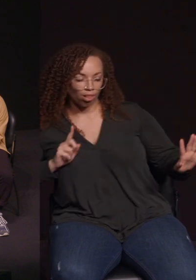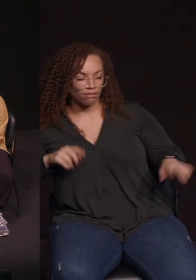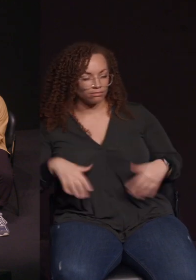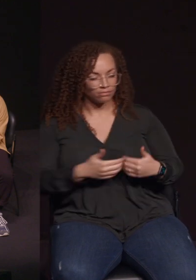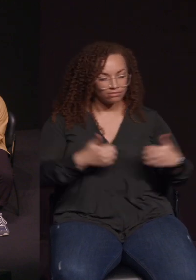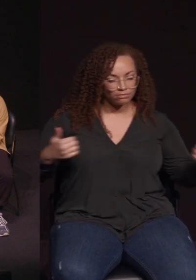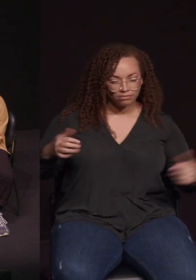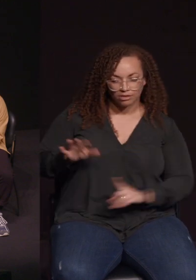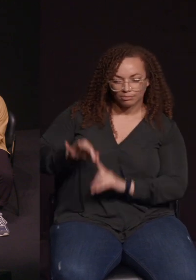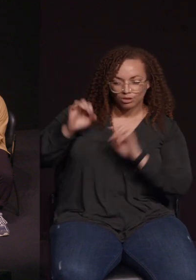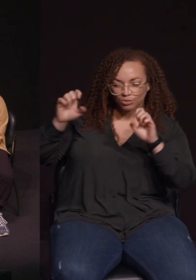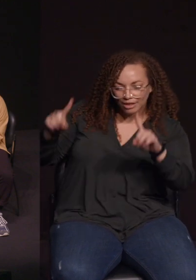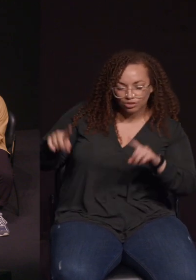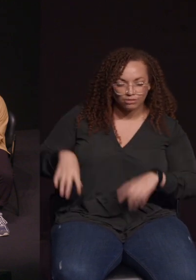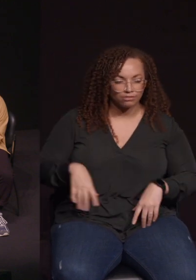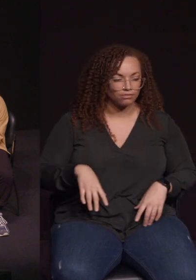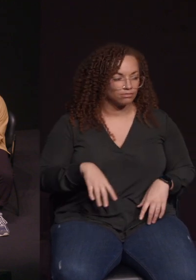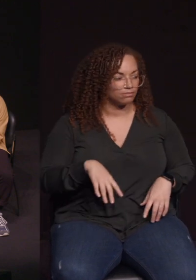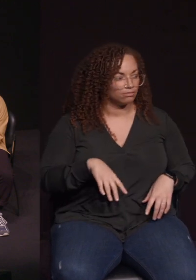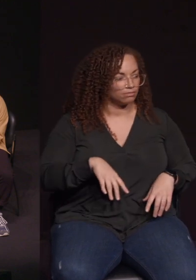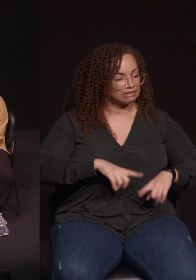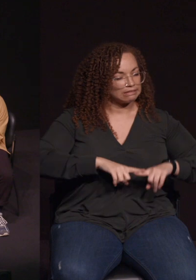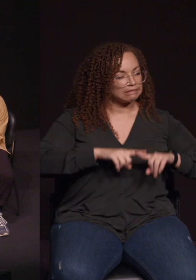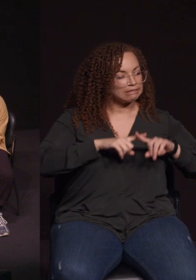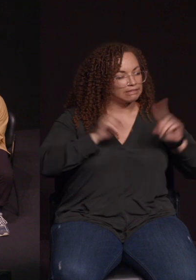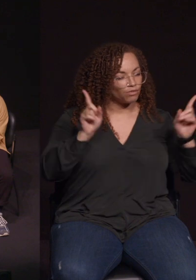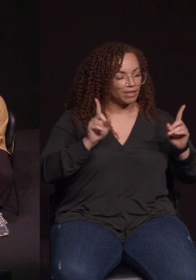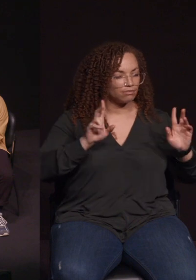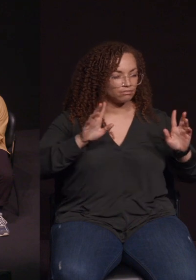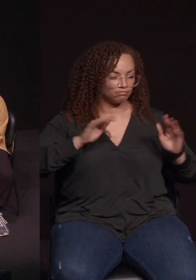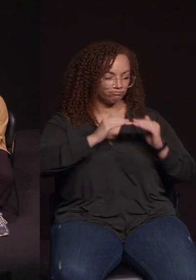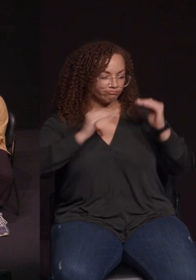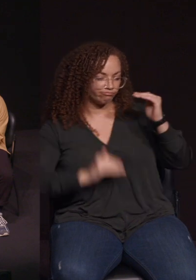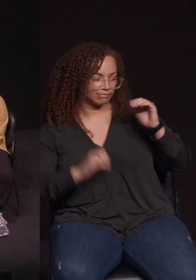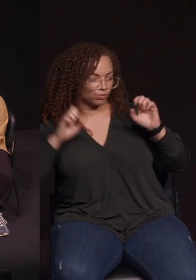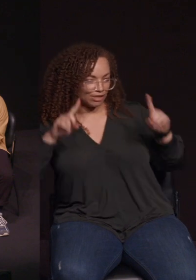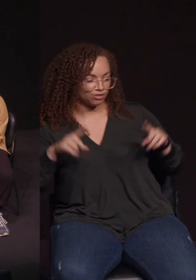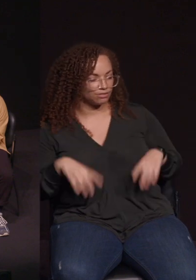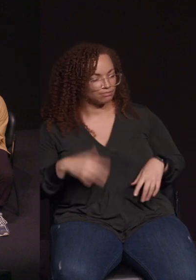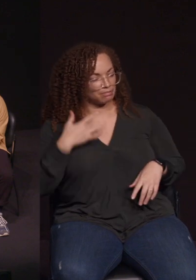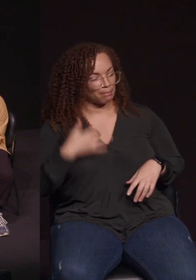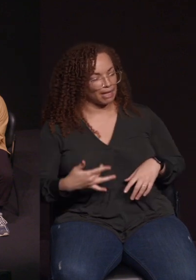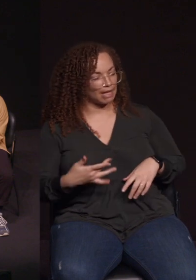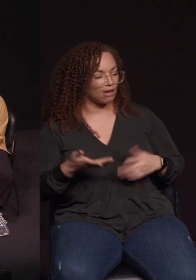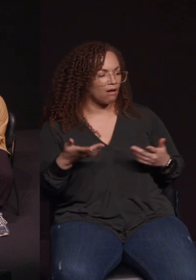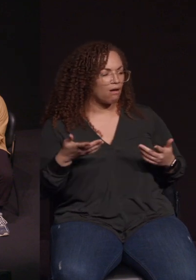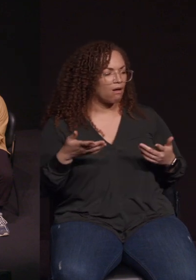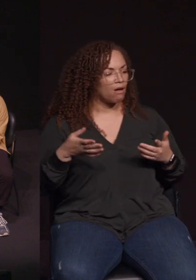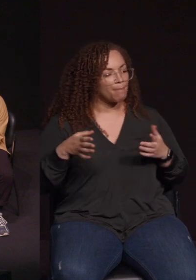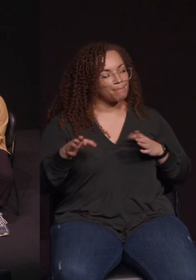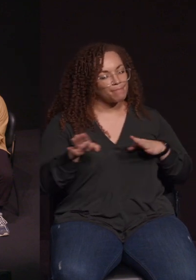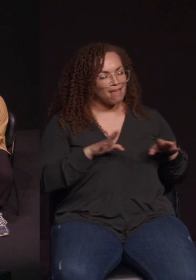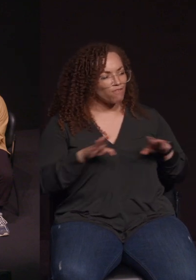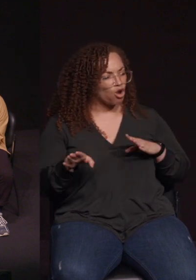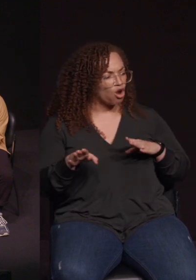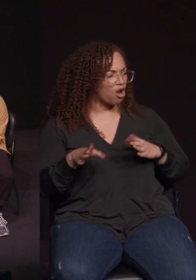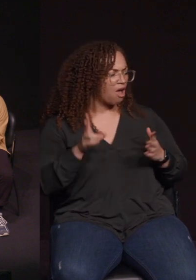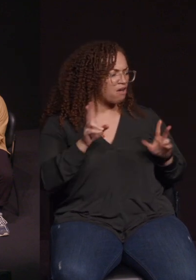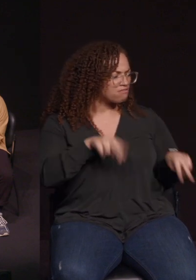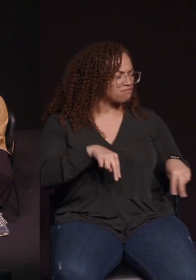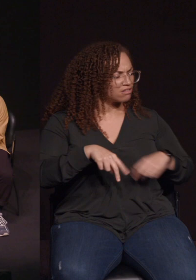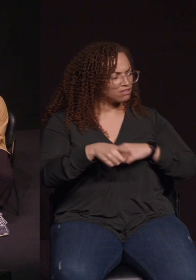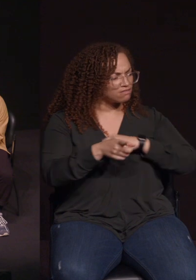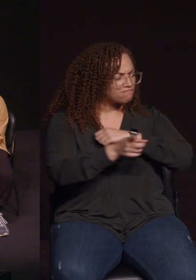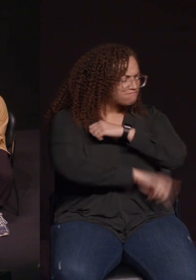They get segregated to alternative education. They get punitive behavioral challenges, told they're bad. And